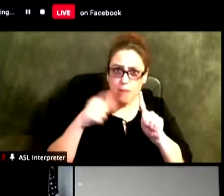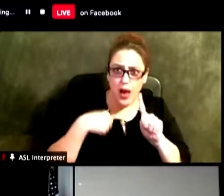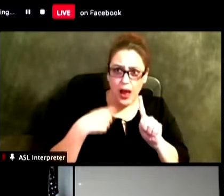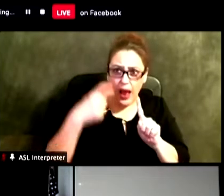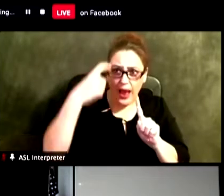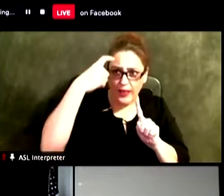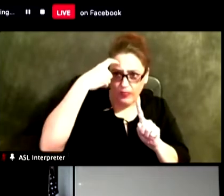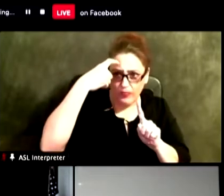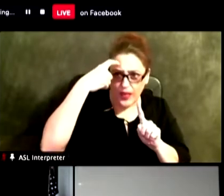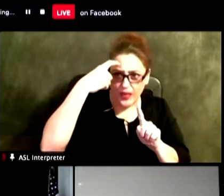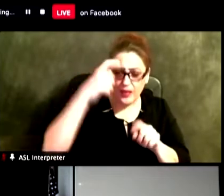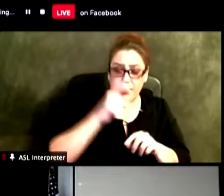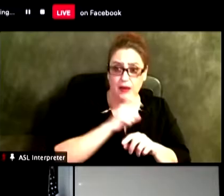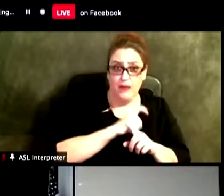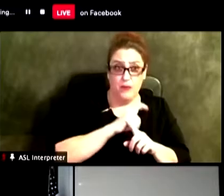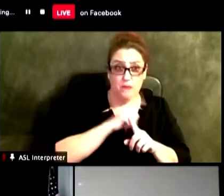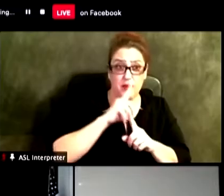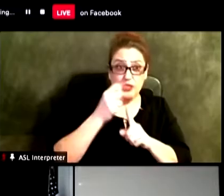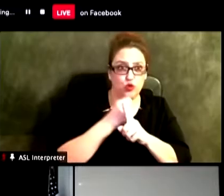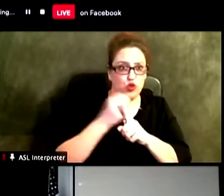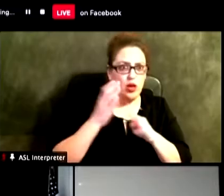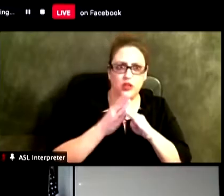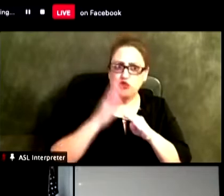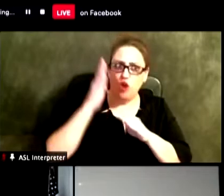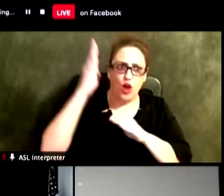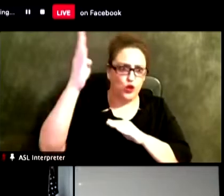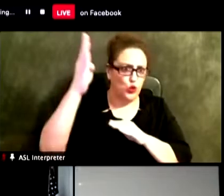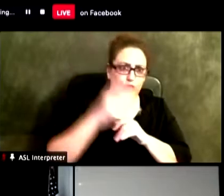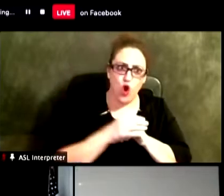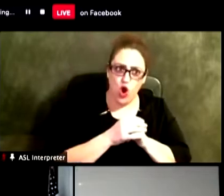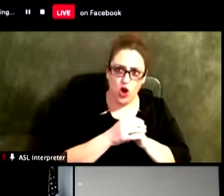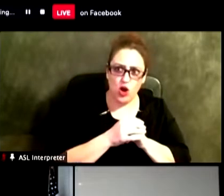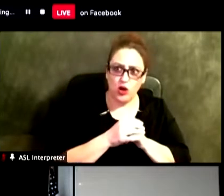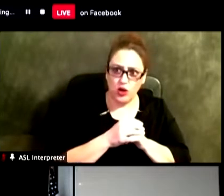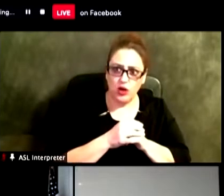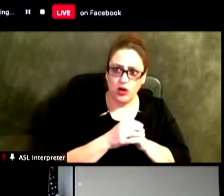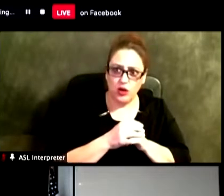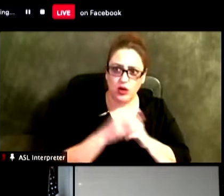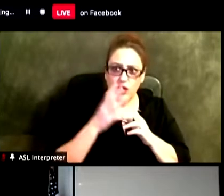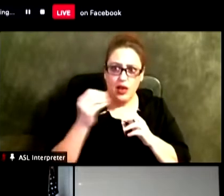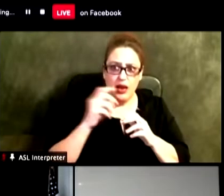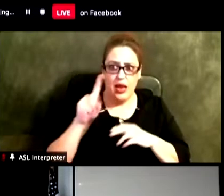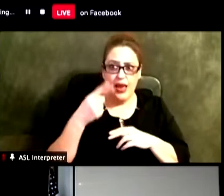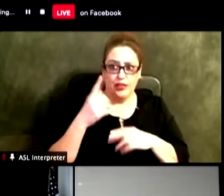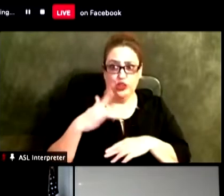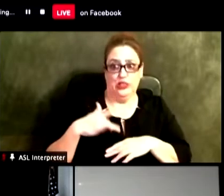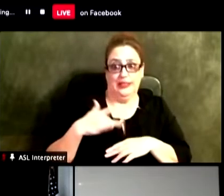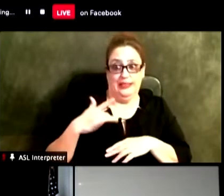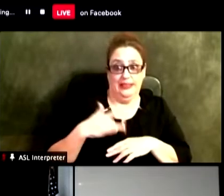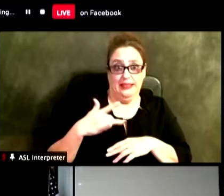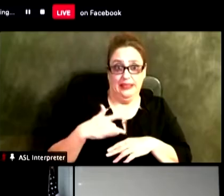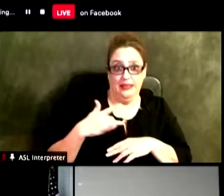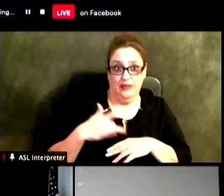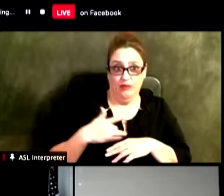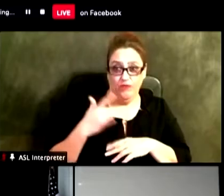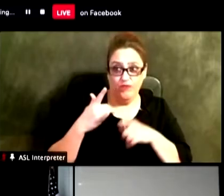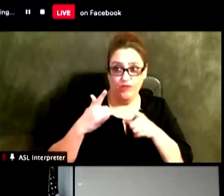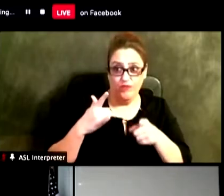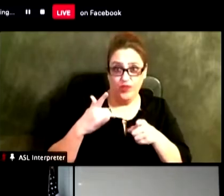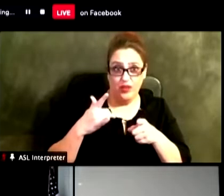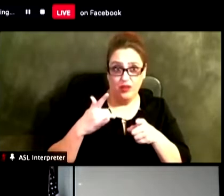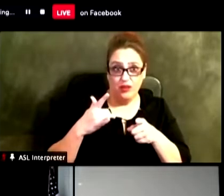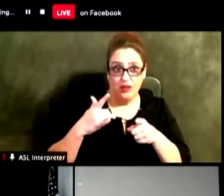police brutality has gone too far. And I just feel that those that go through the academy don't get